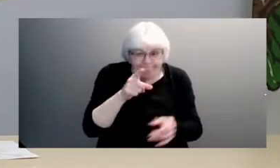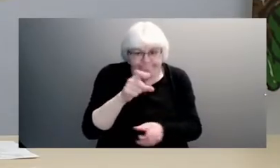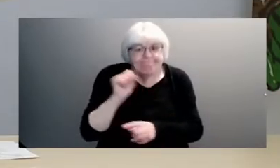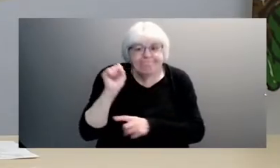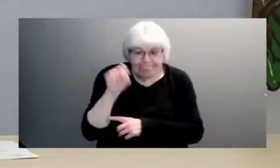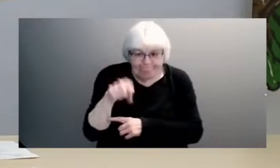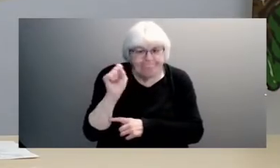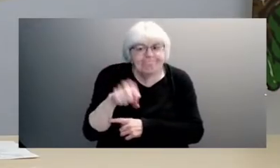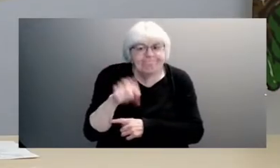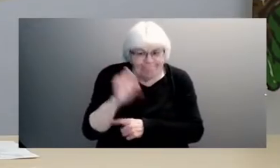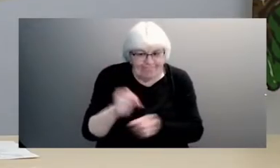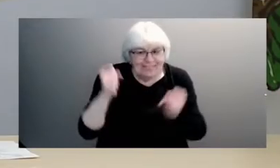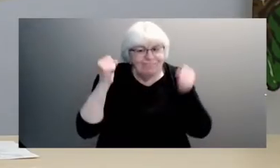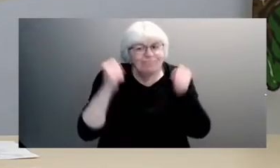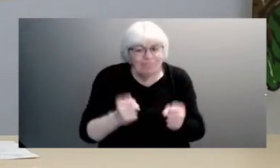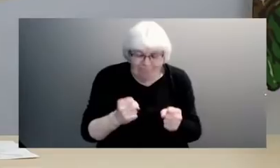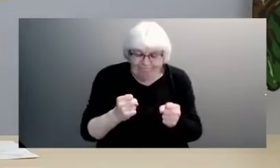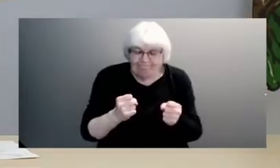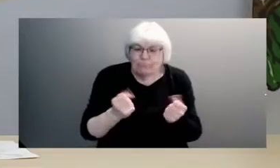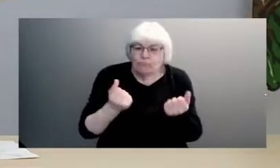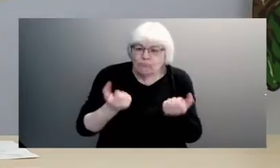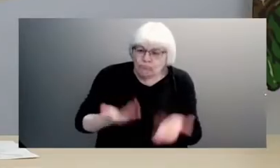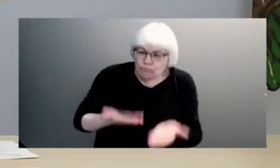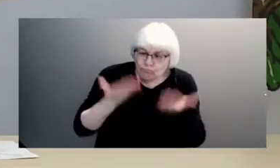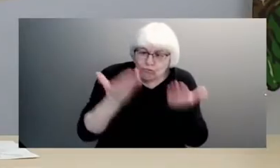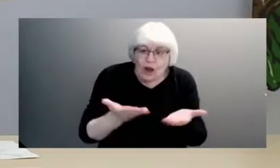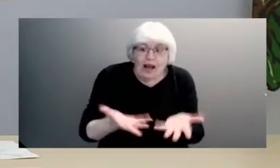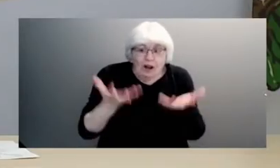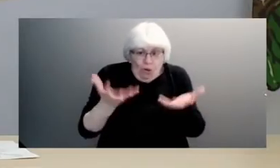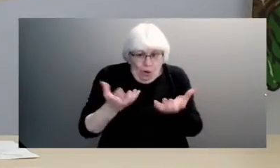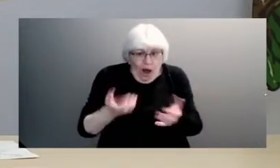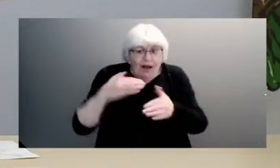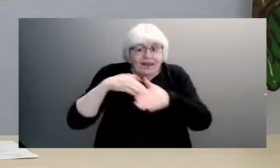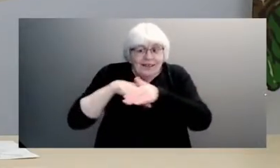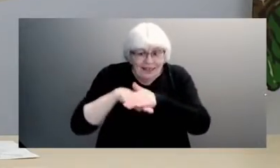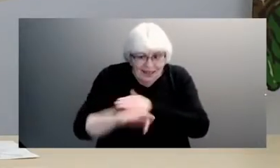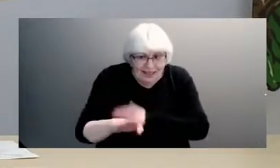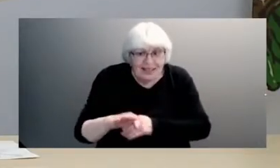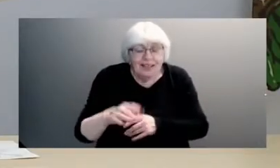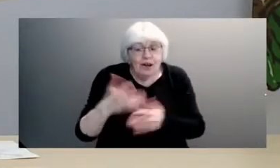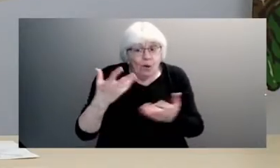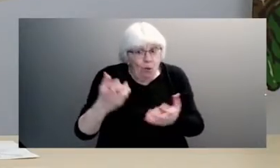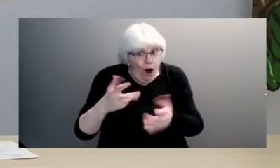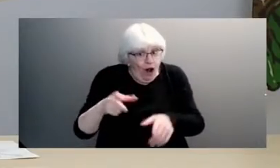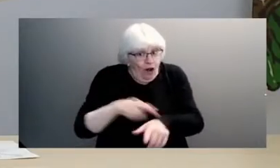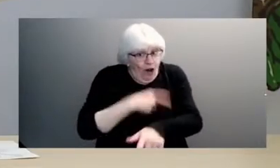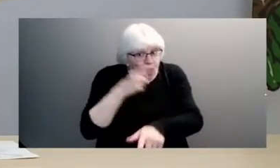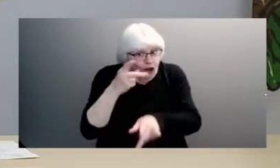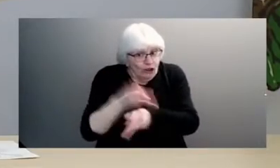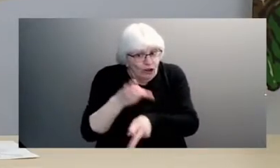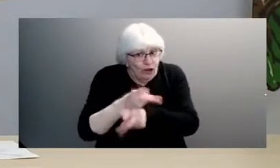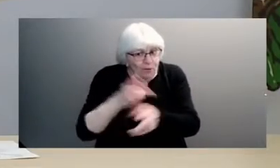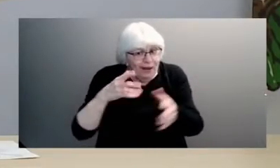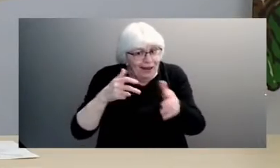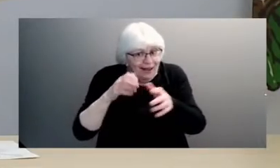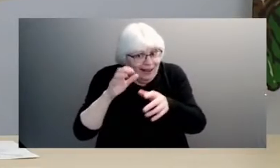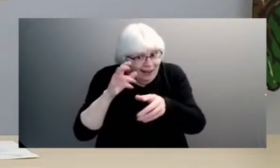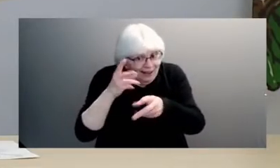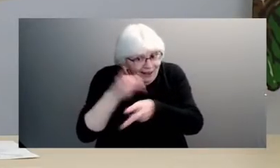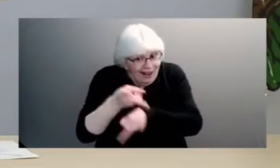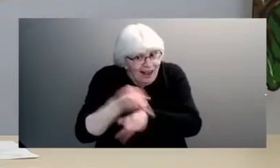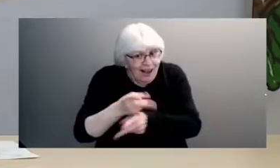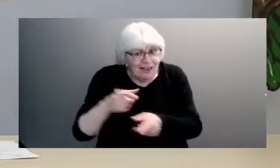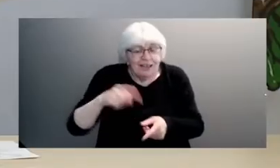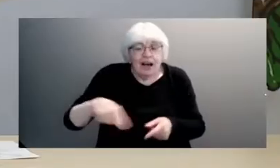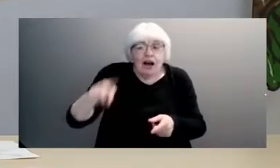thing you mentioned had to do with the resources the province has for things like contact tracing, things like the testing protocols we have in